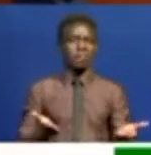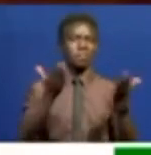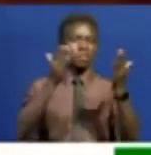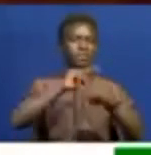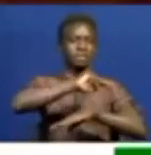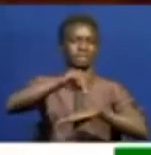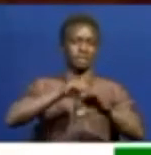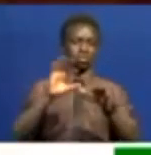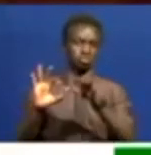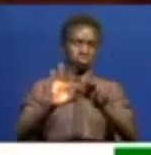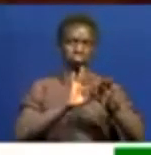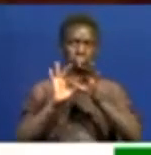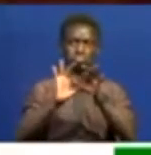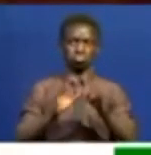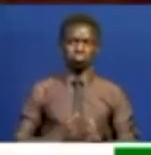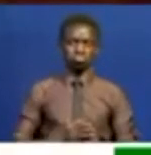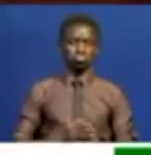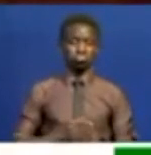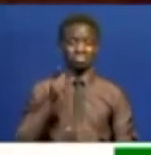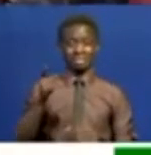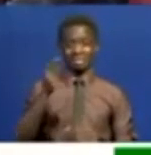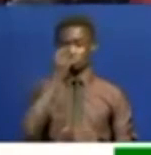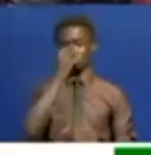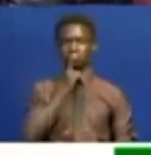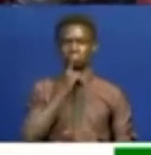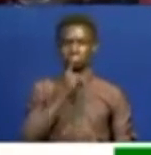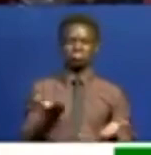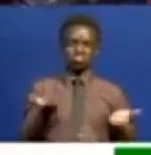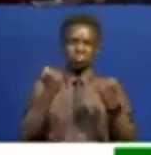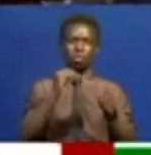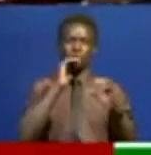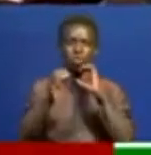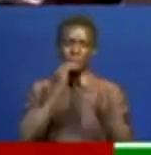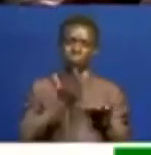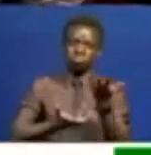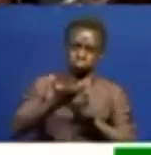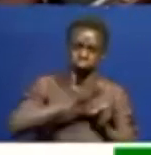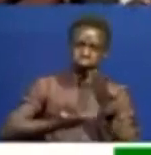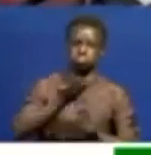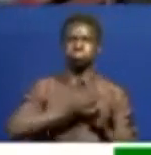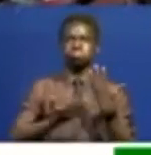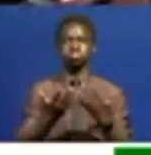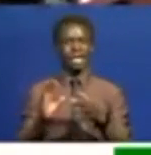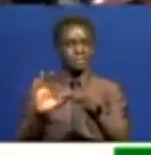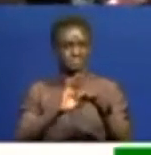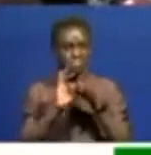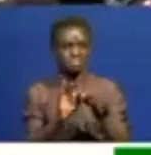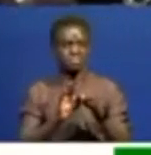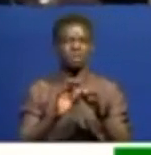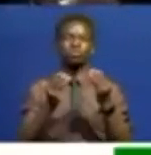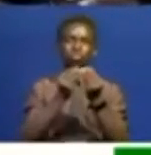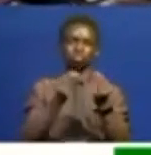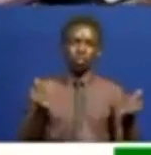president further urged leaders to adopt dialogue, consensus, collaboration, and partnership in place of dissent, contention, conflict, and